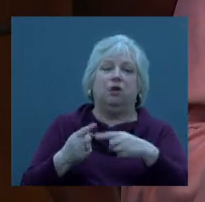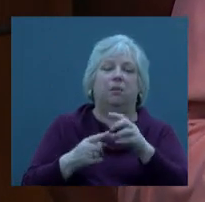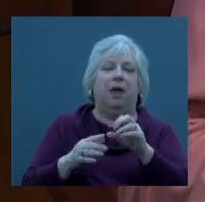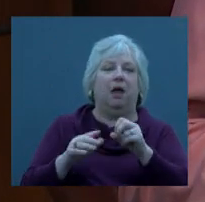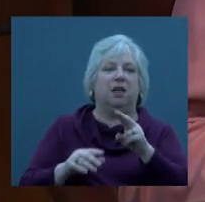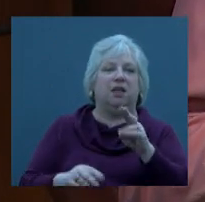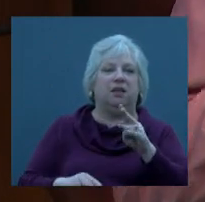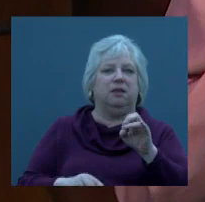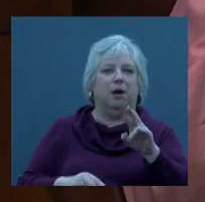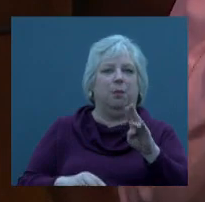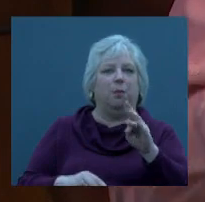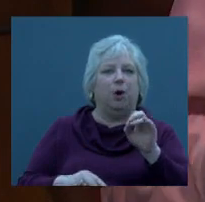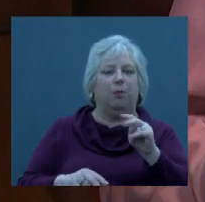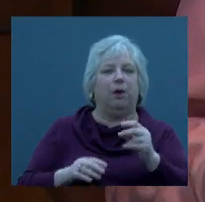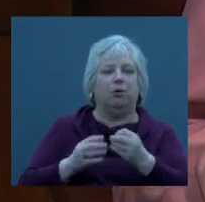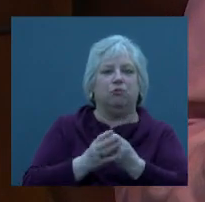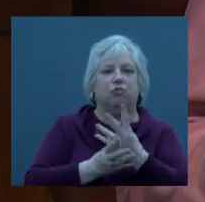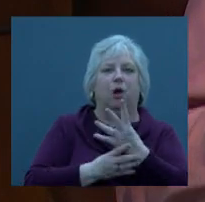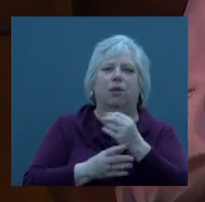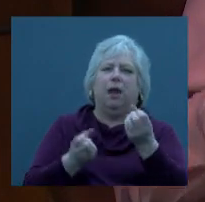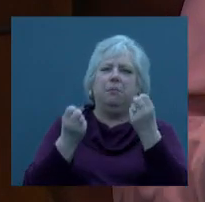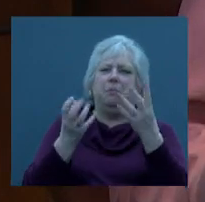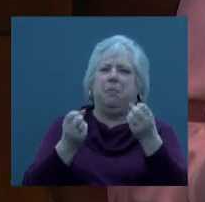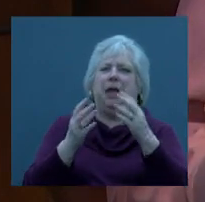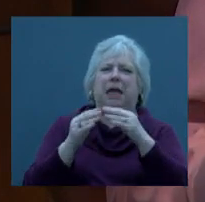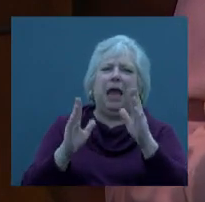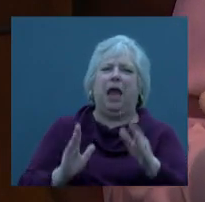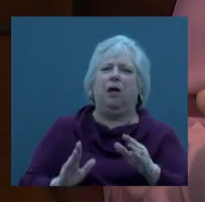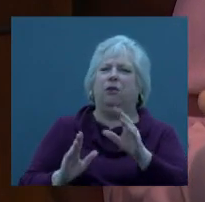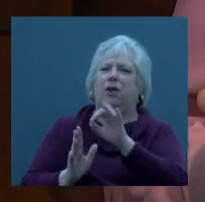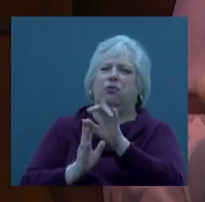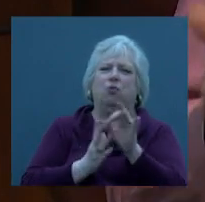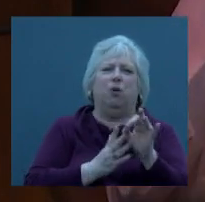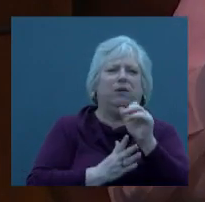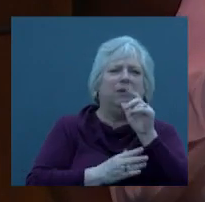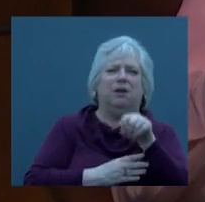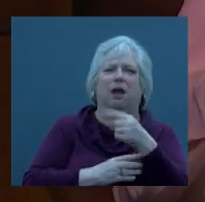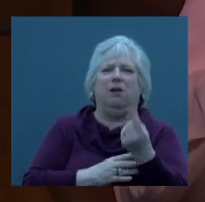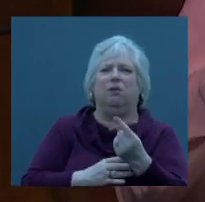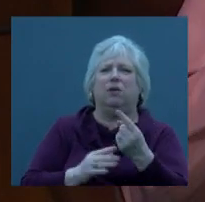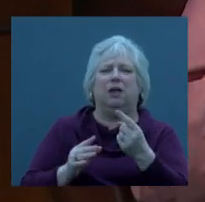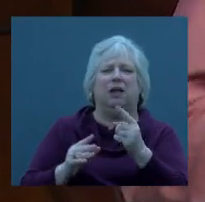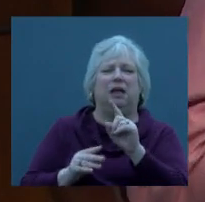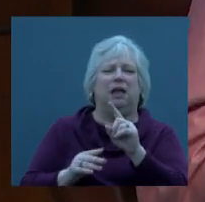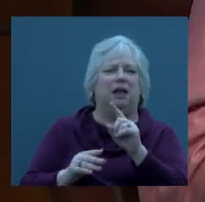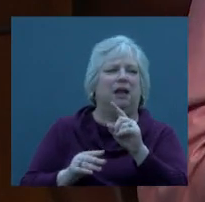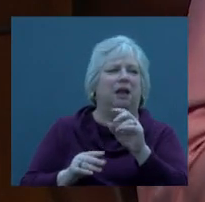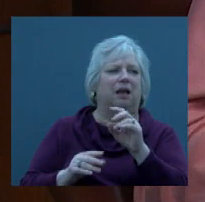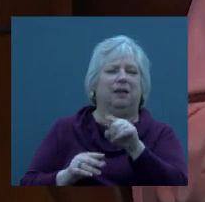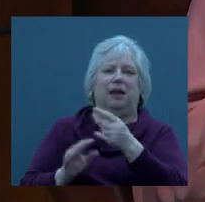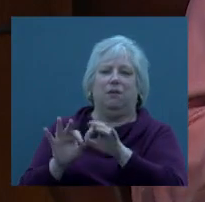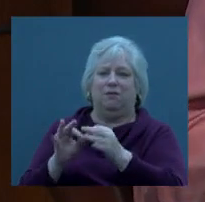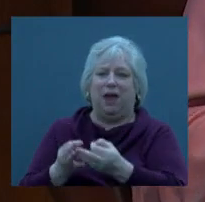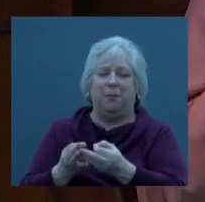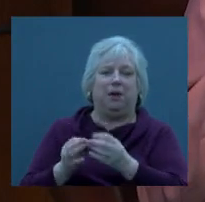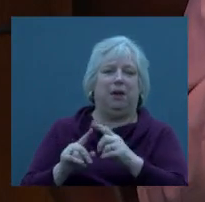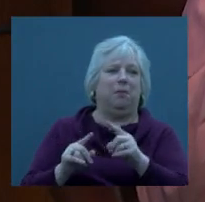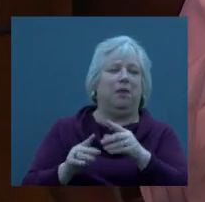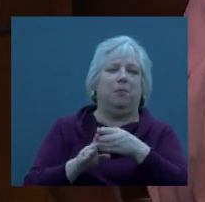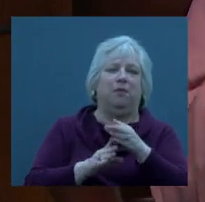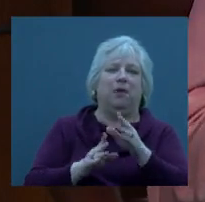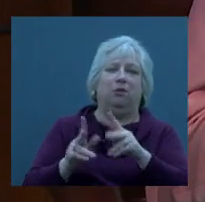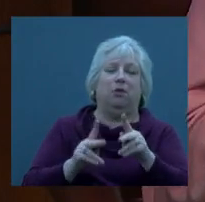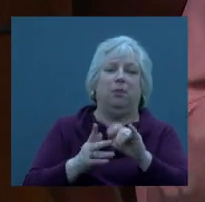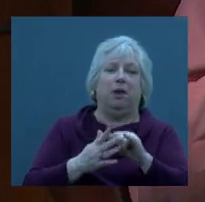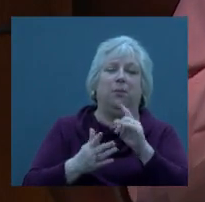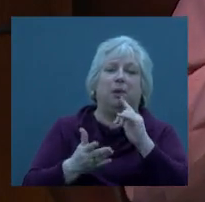growth and many housing choices, not just single family, where not only people who have homes near work, but professional and people